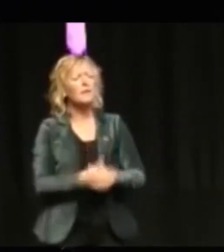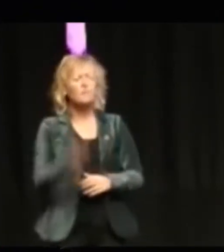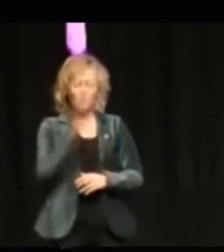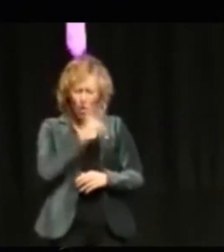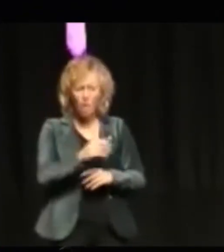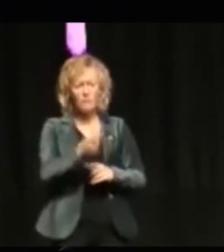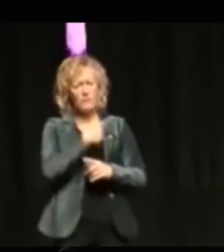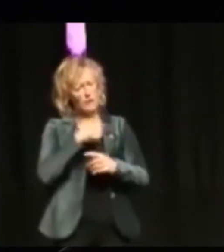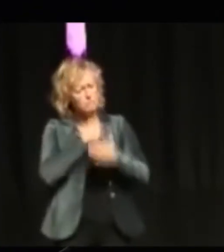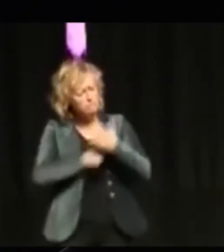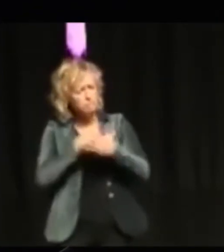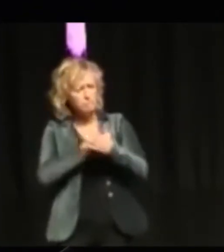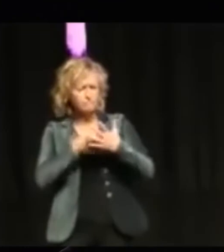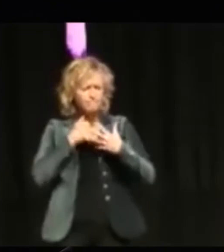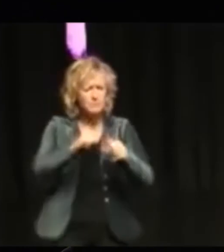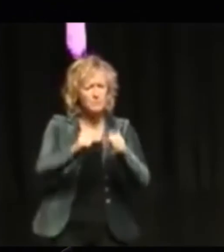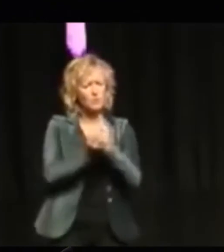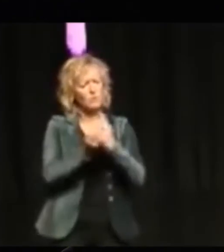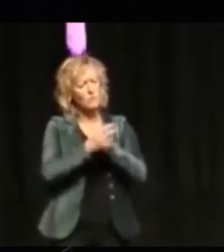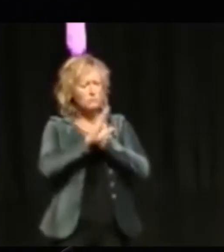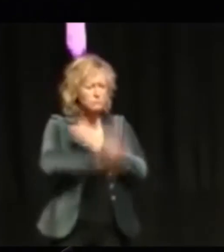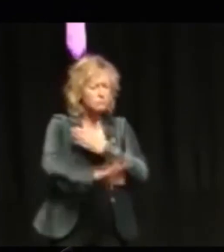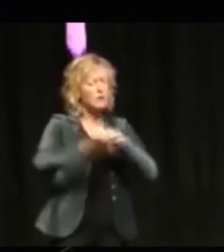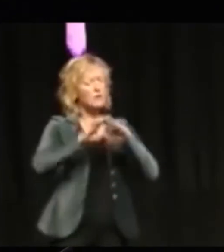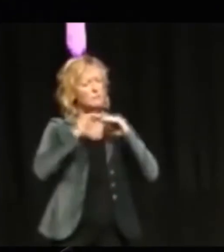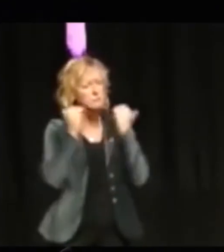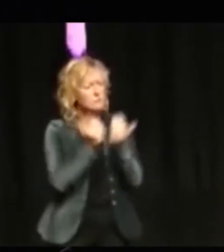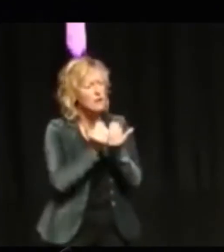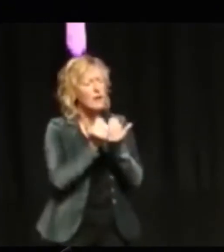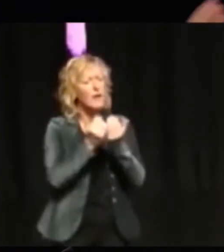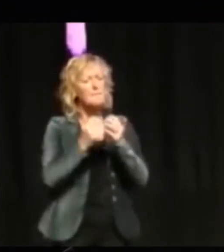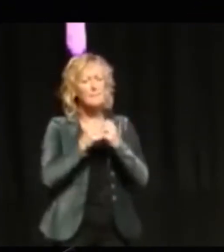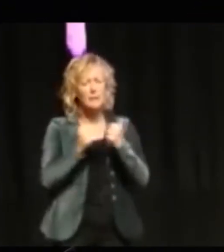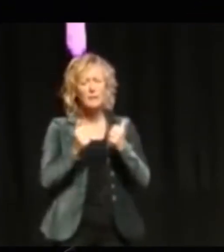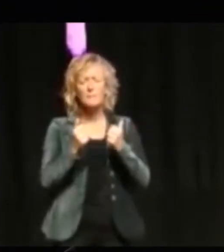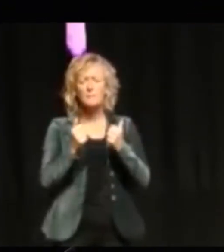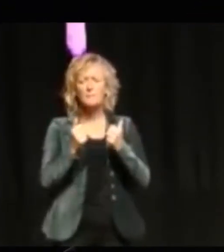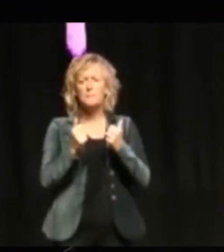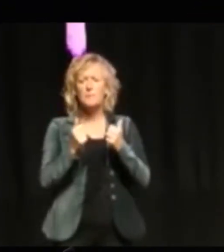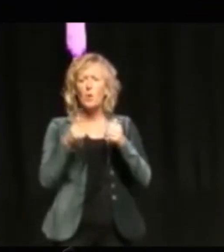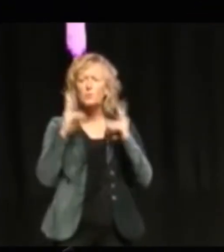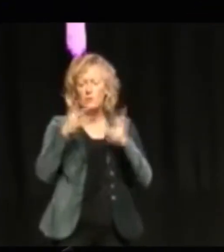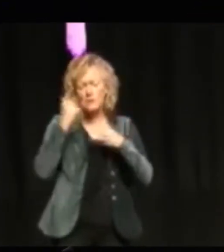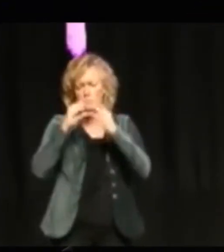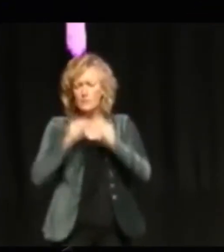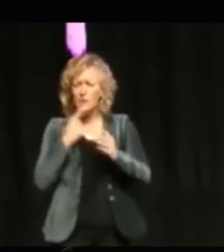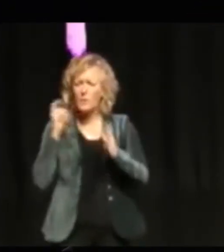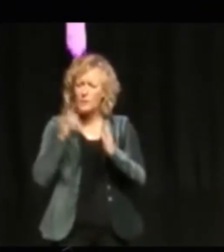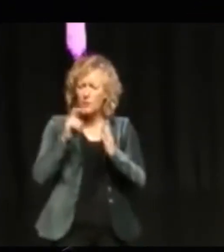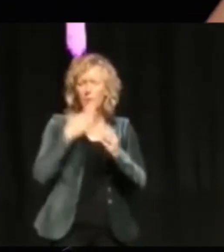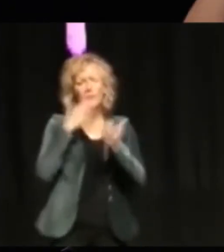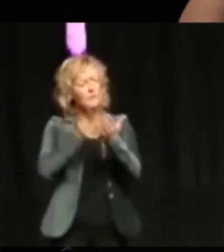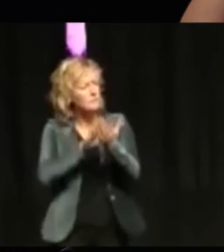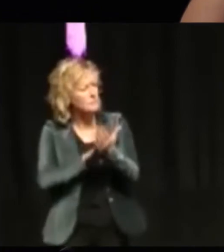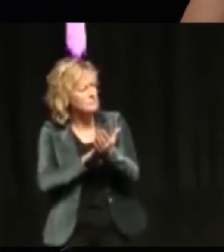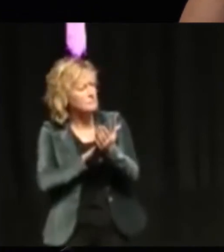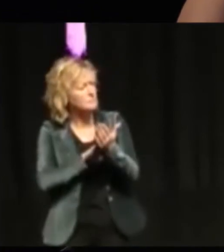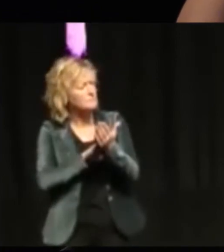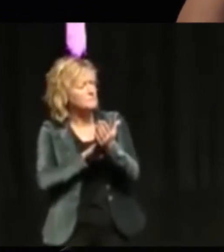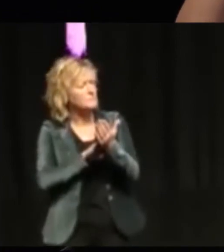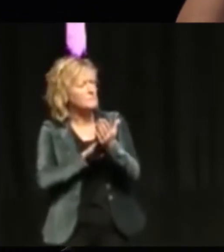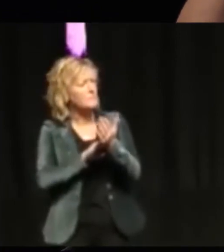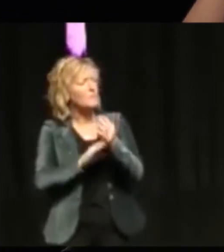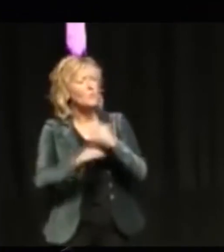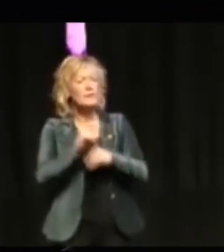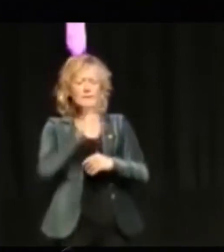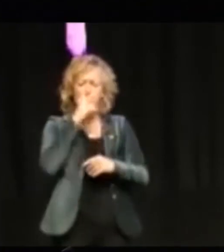this through this notion of respect, protect, or whatever. These general comments that Rebecka mentioned, you can read pages on what